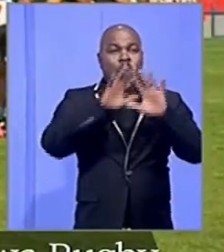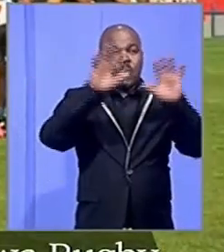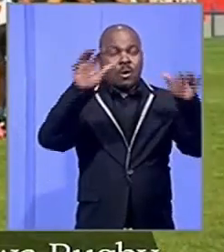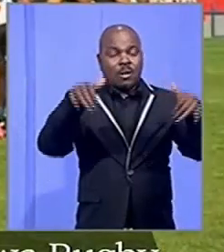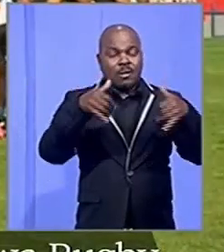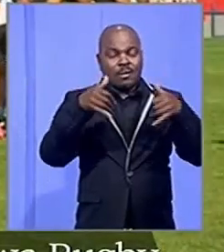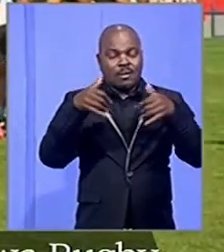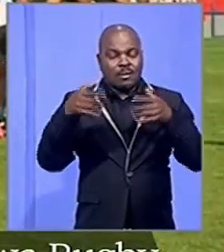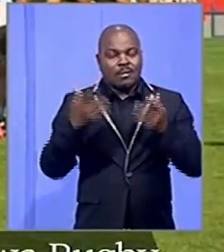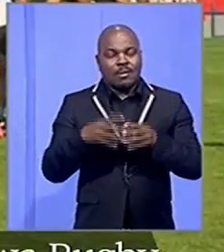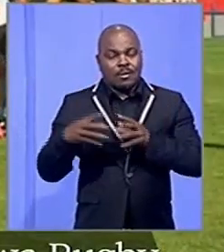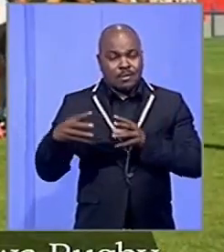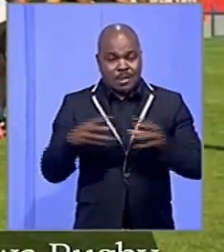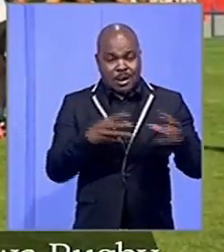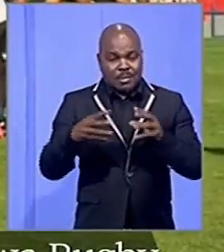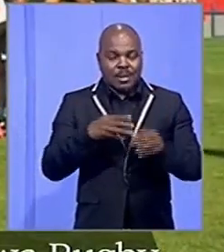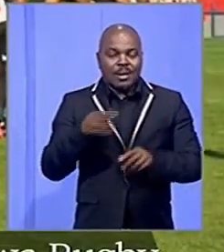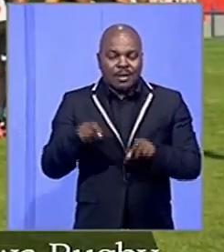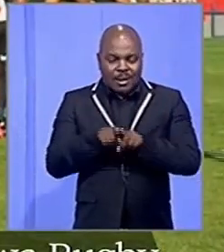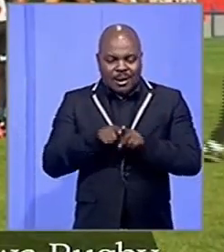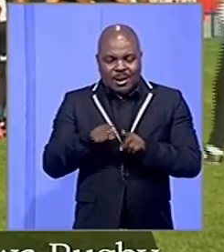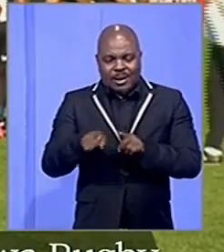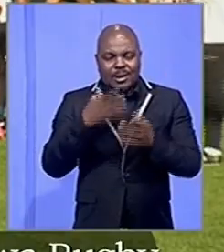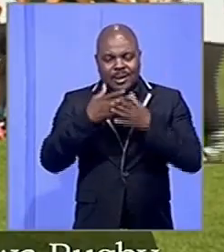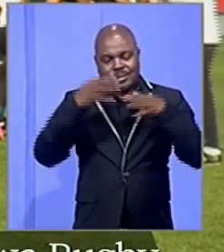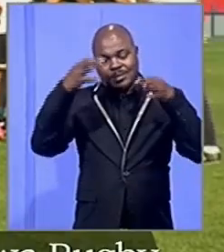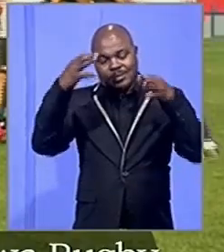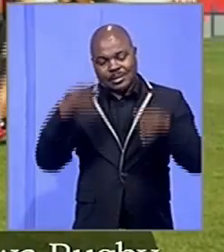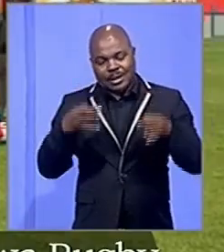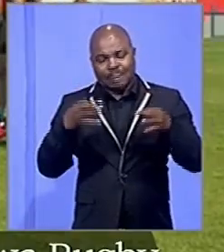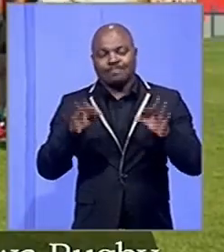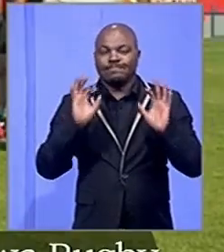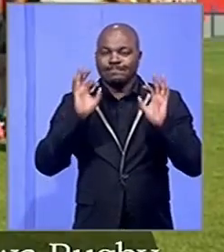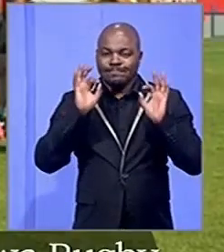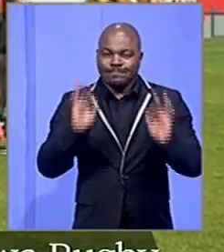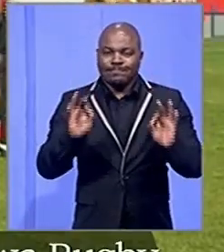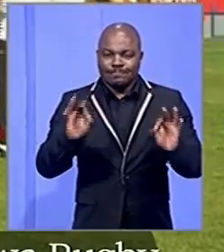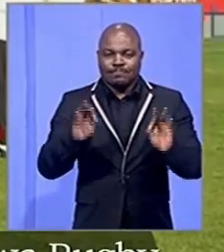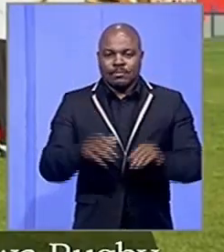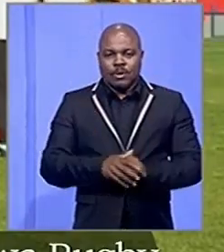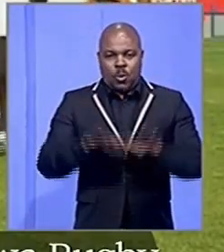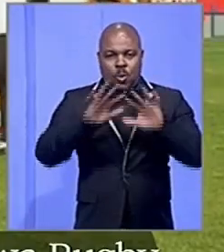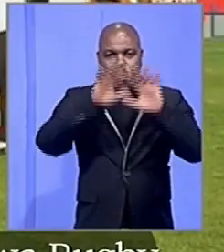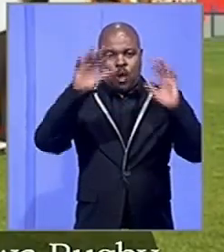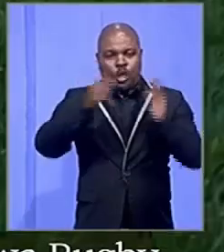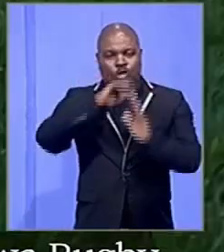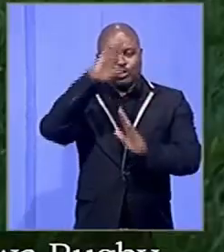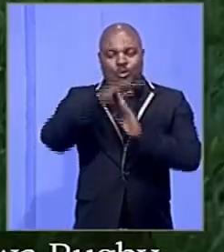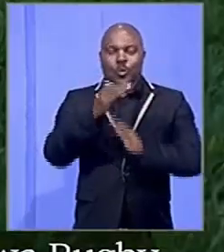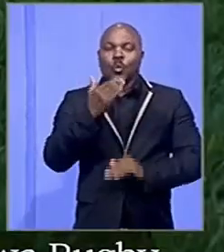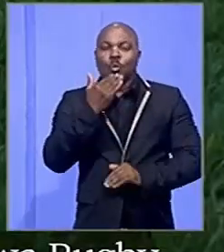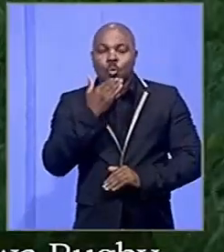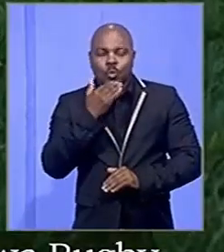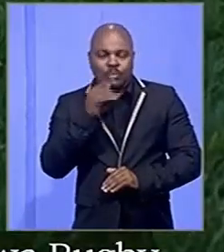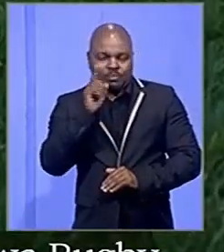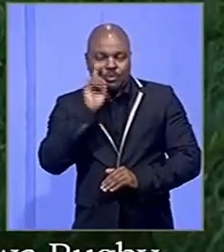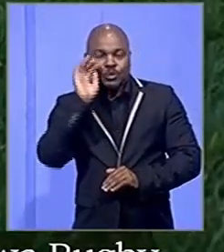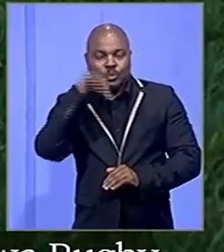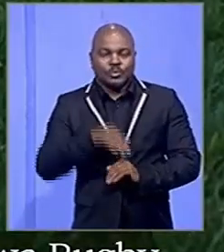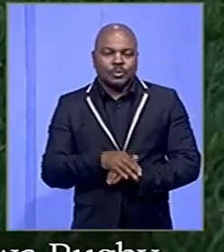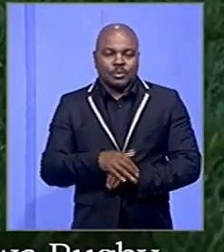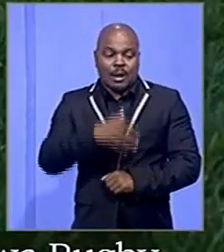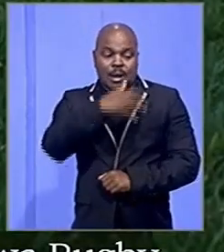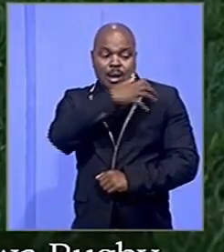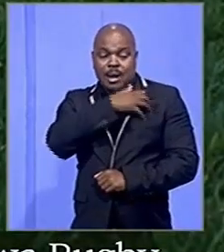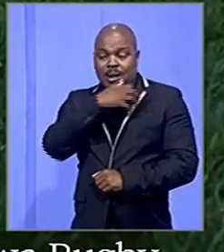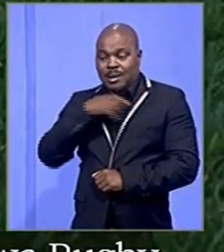bitsa motshameko ono wa ka moso jaaka o tla swetsang gore ditshimega tse seng tsa semmuso tsa lefatshe ke bomang. Fa Ireland e le